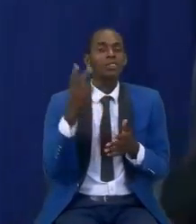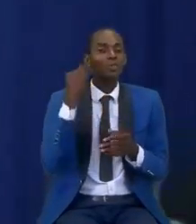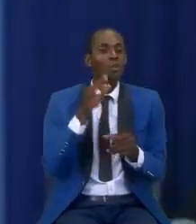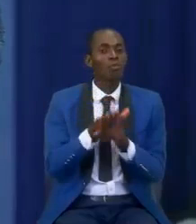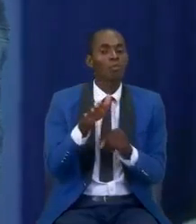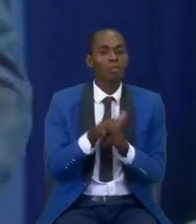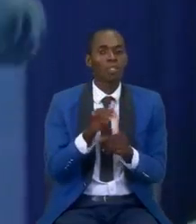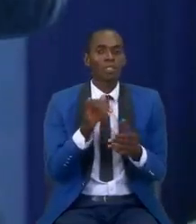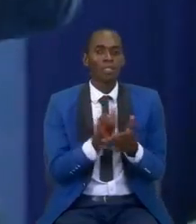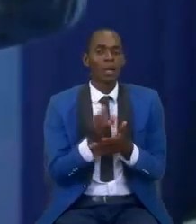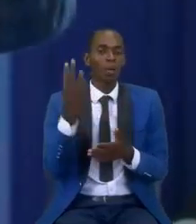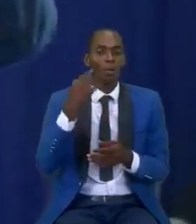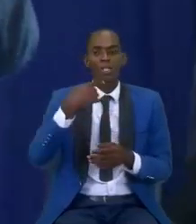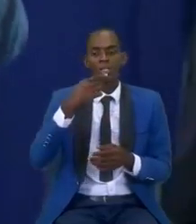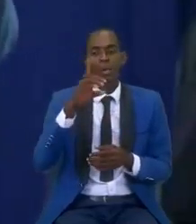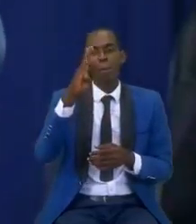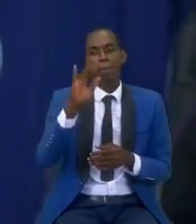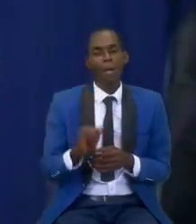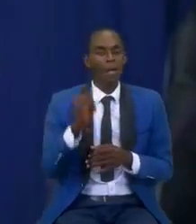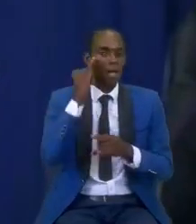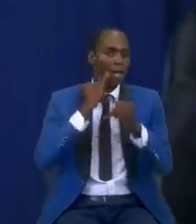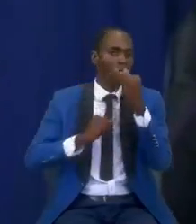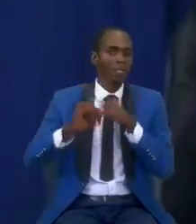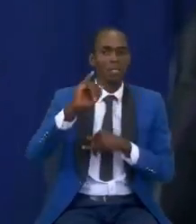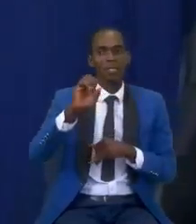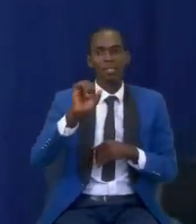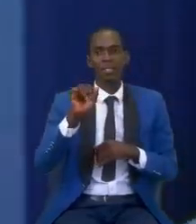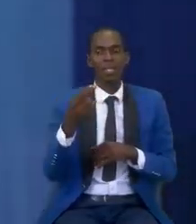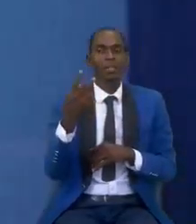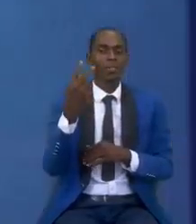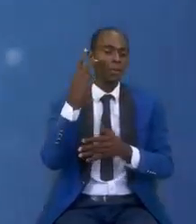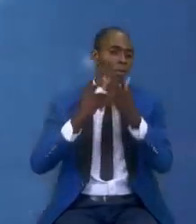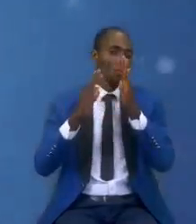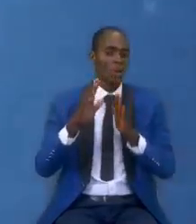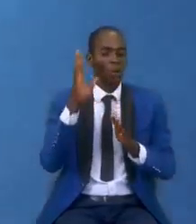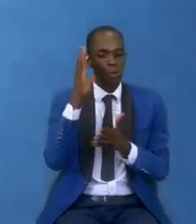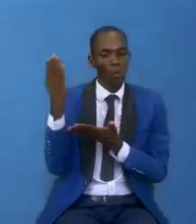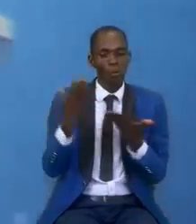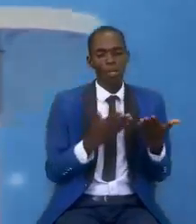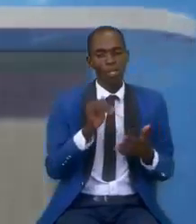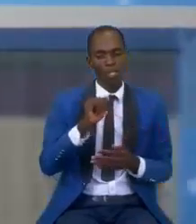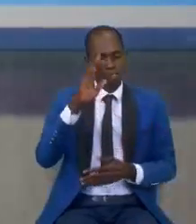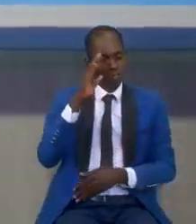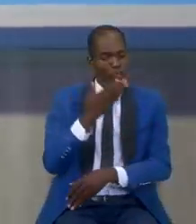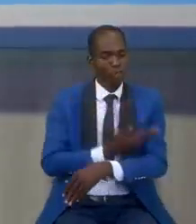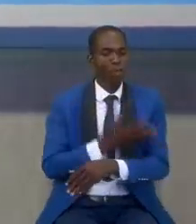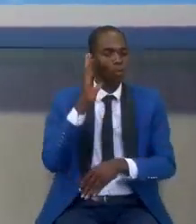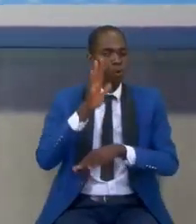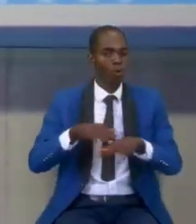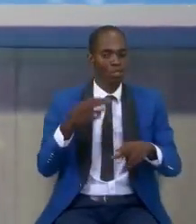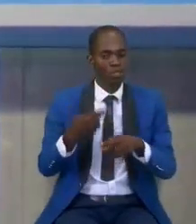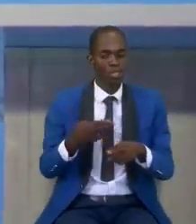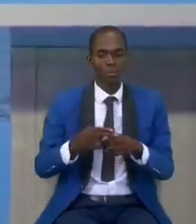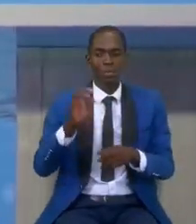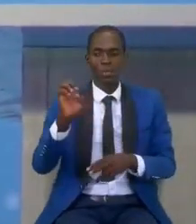name shall be called Emmanuel. Right online. And then, the same Isaiah, he said, unto us a